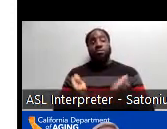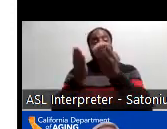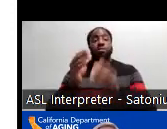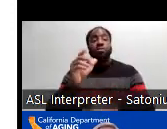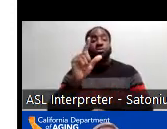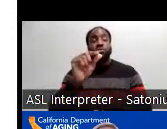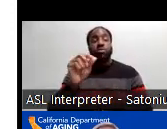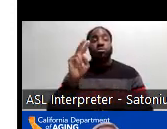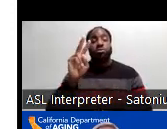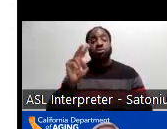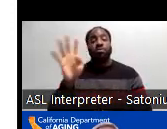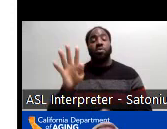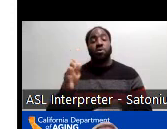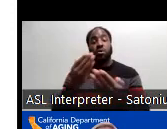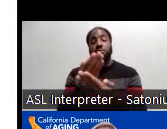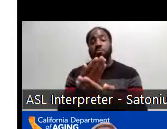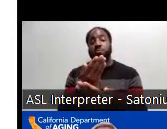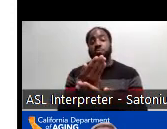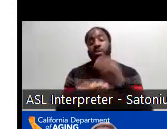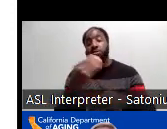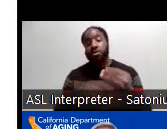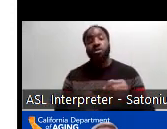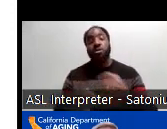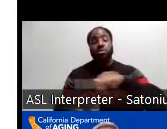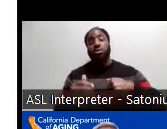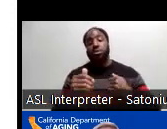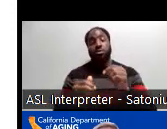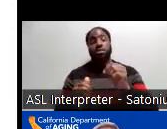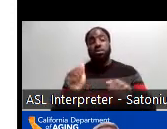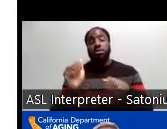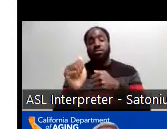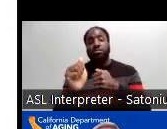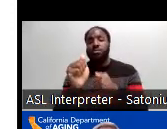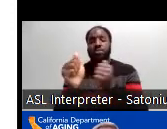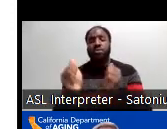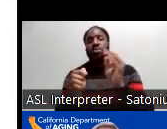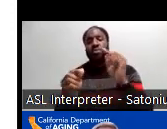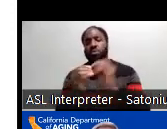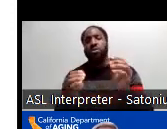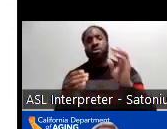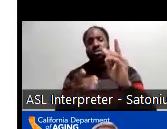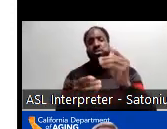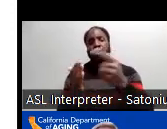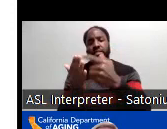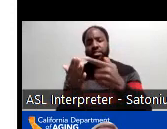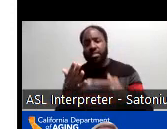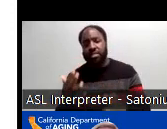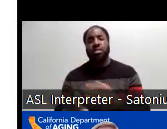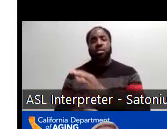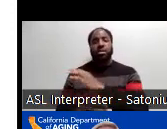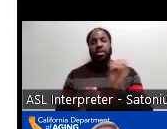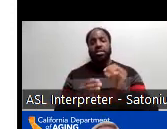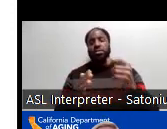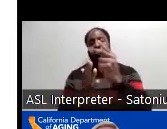2023-2024 budget. We'll follow that by a little bit more detail on the annual report and the master plan initiatives for the